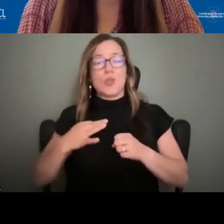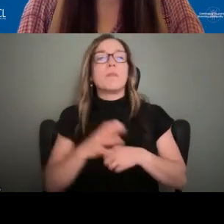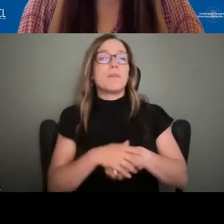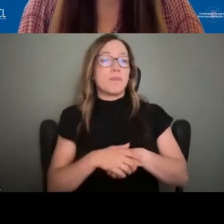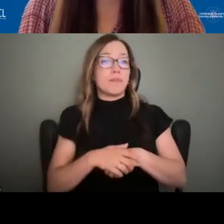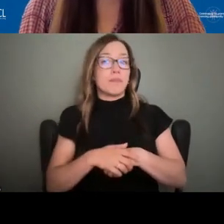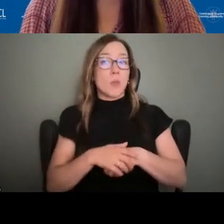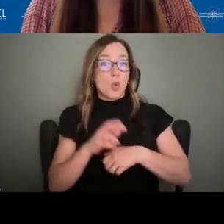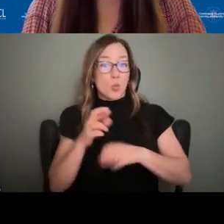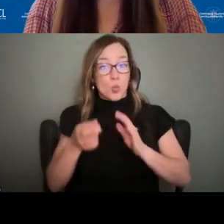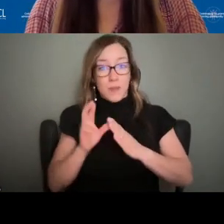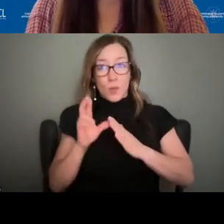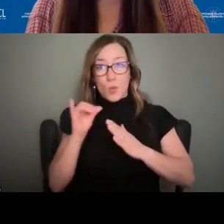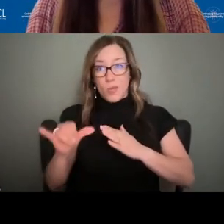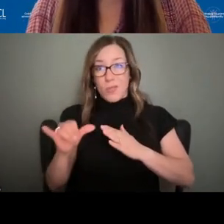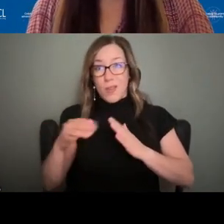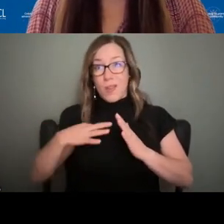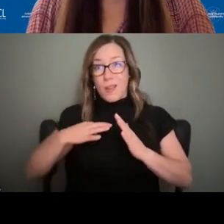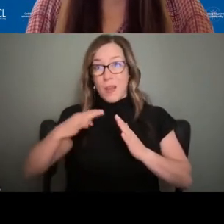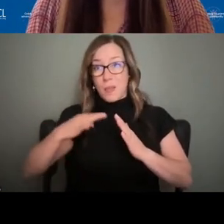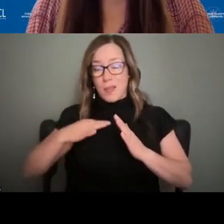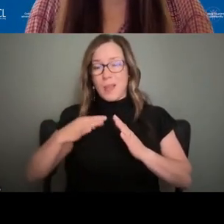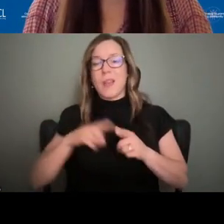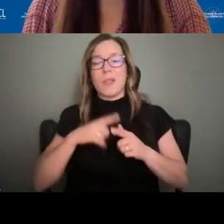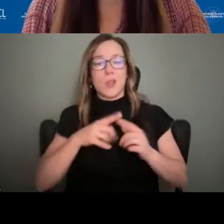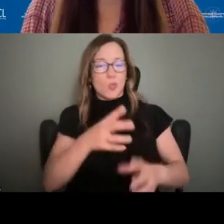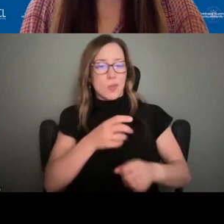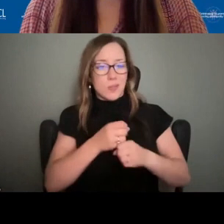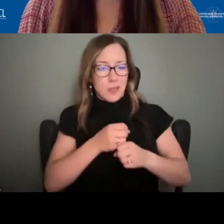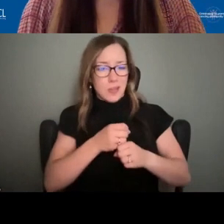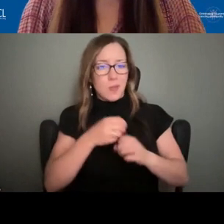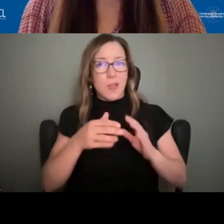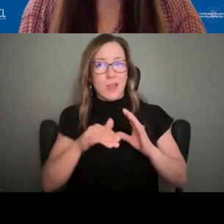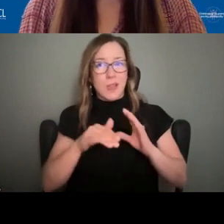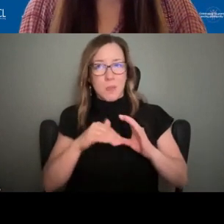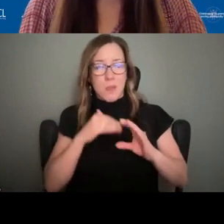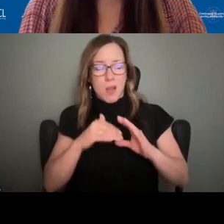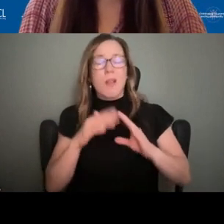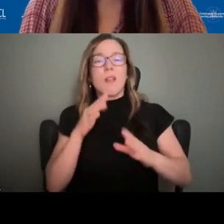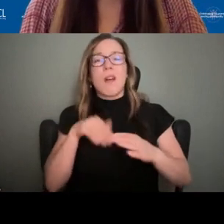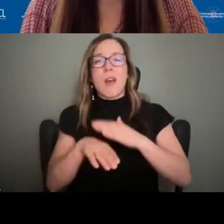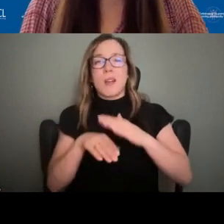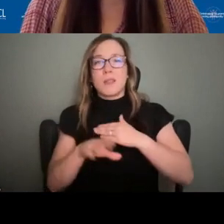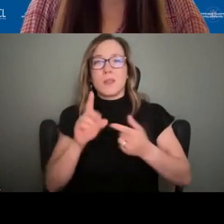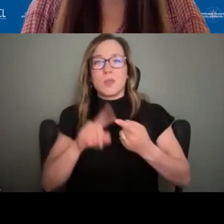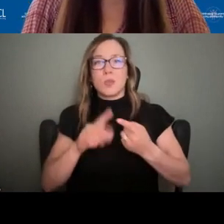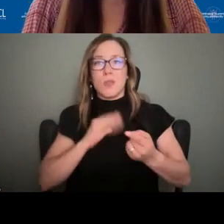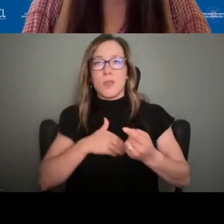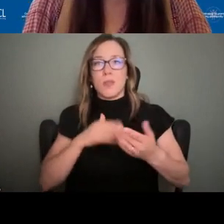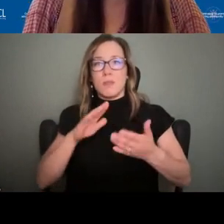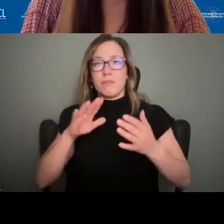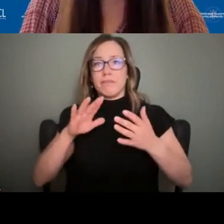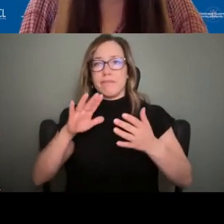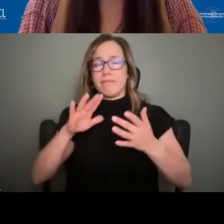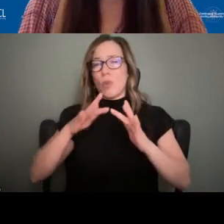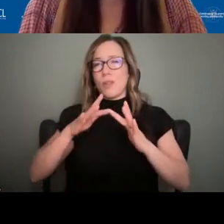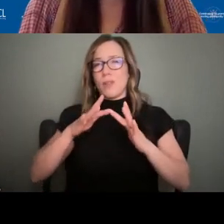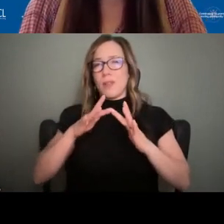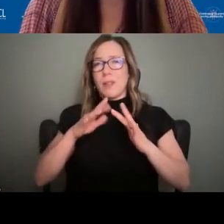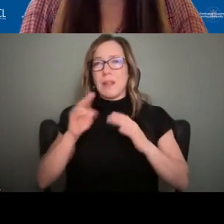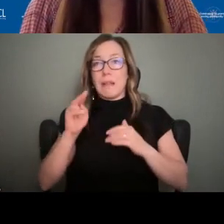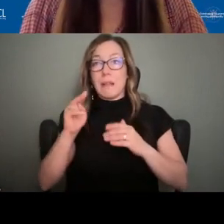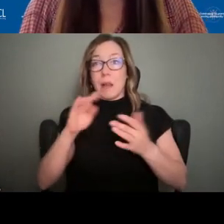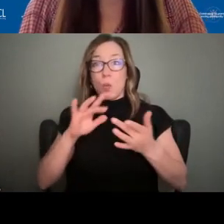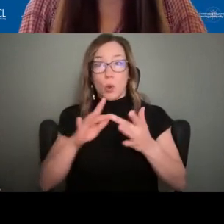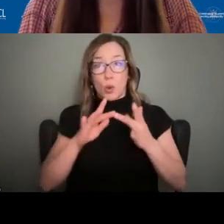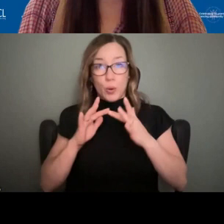that application, you will receive an email with access to our online network hub. And again, this is a completely free